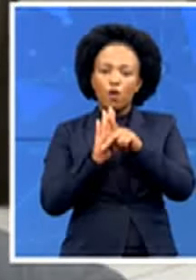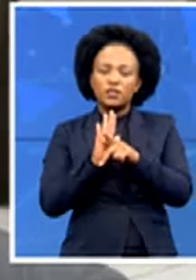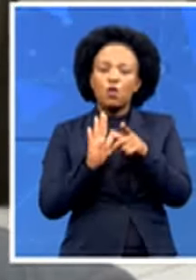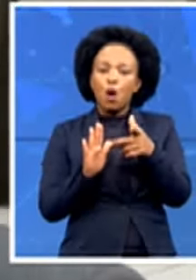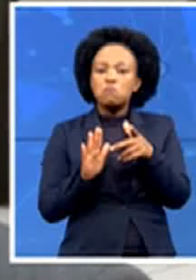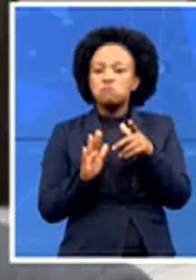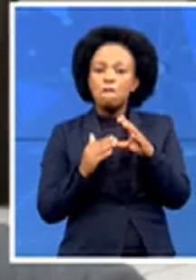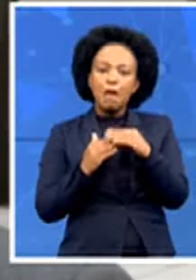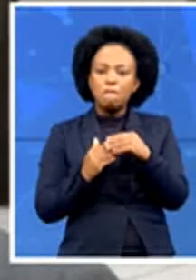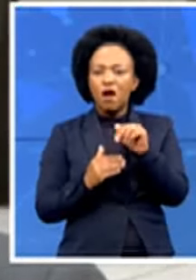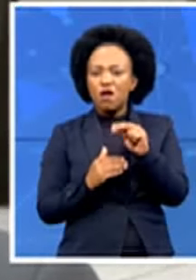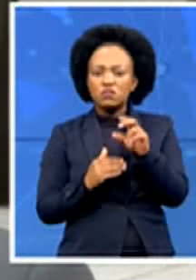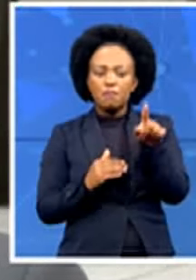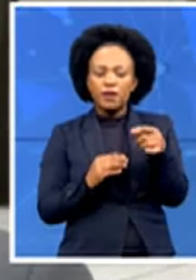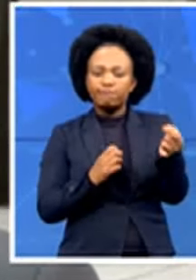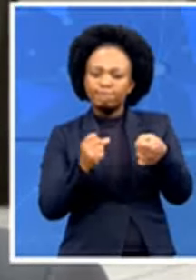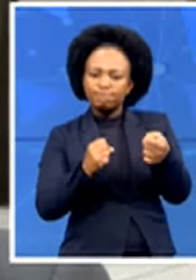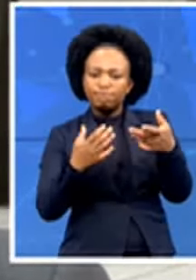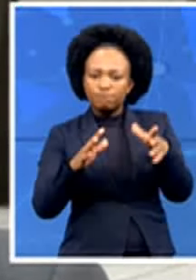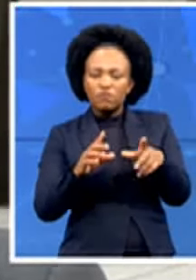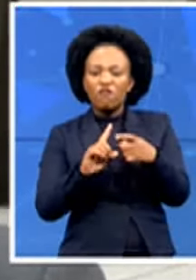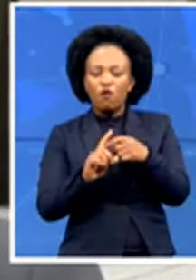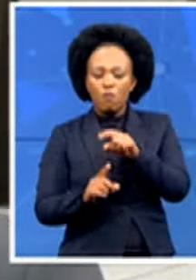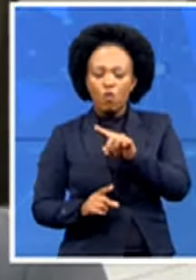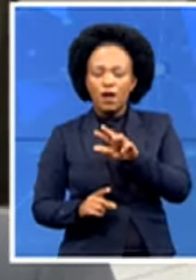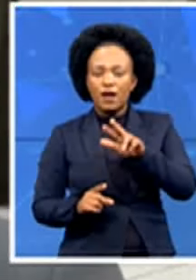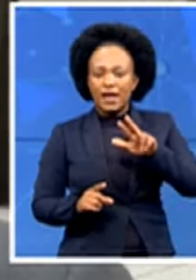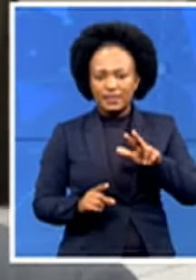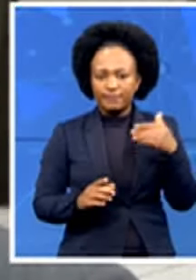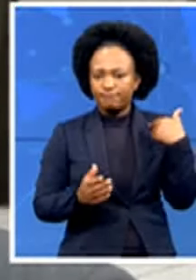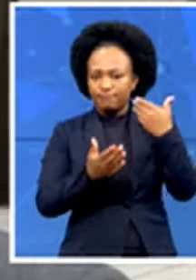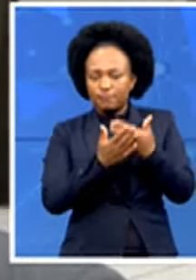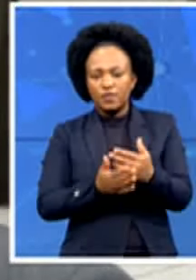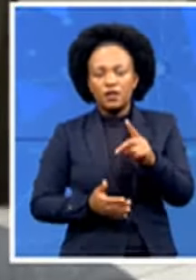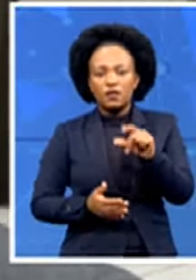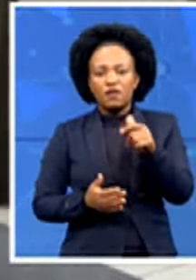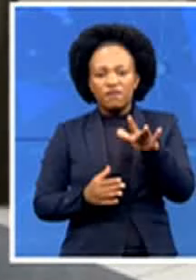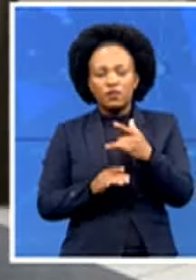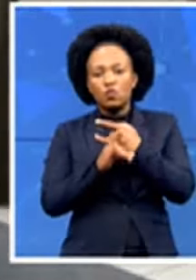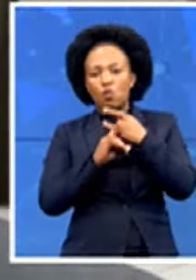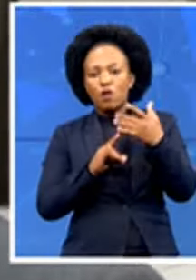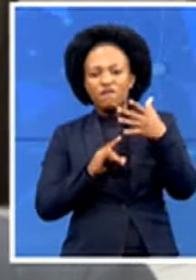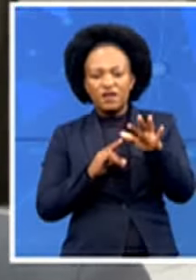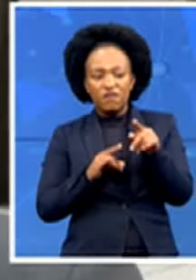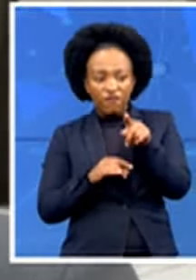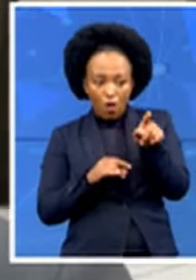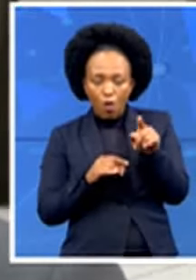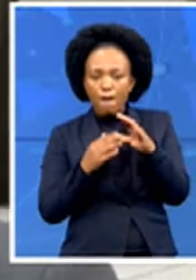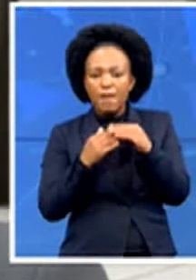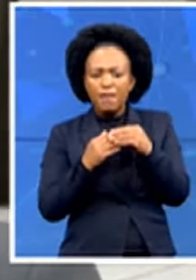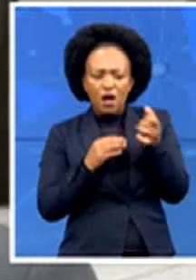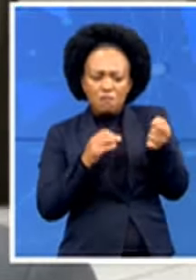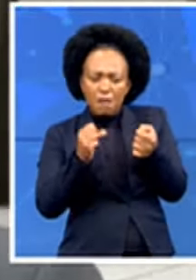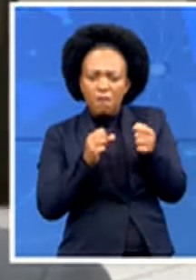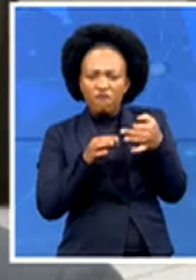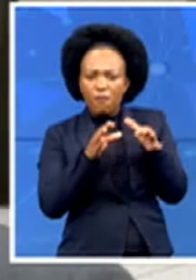since 1998, the Democratic Alliance warned what the outcome of the cadre deployment policy would be. And we are now sitting